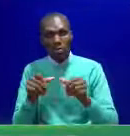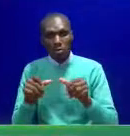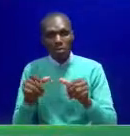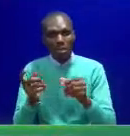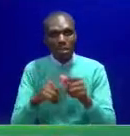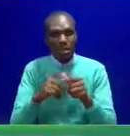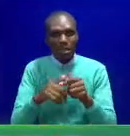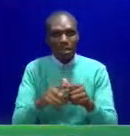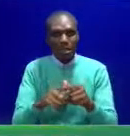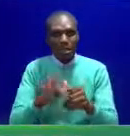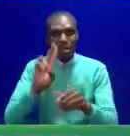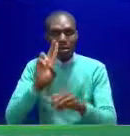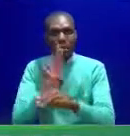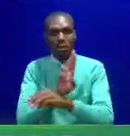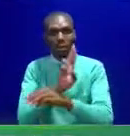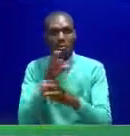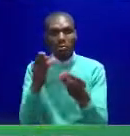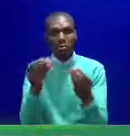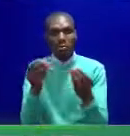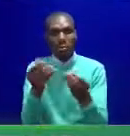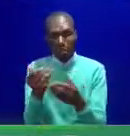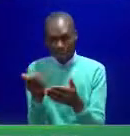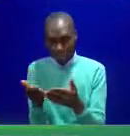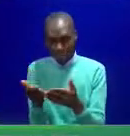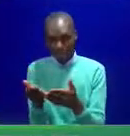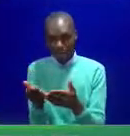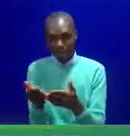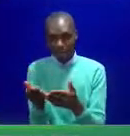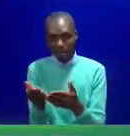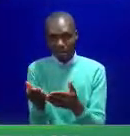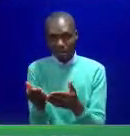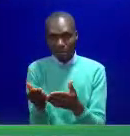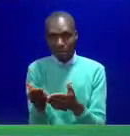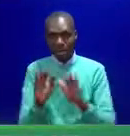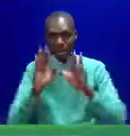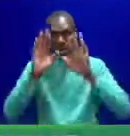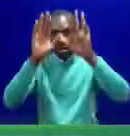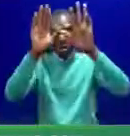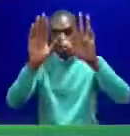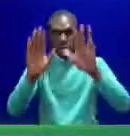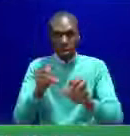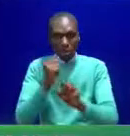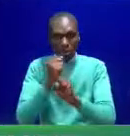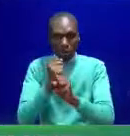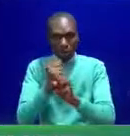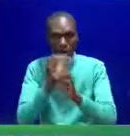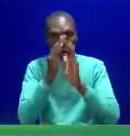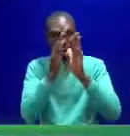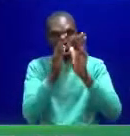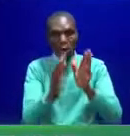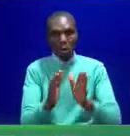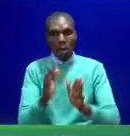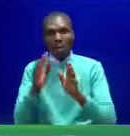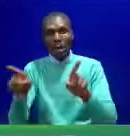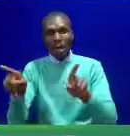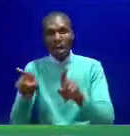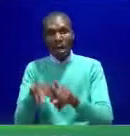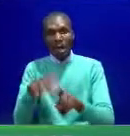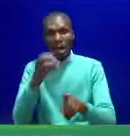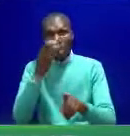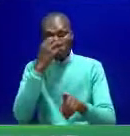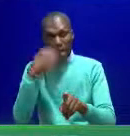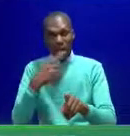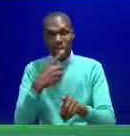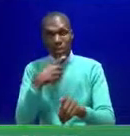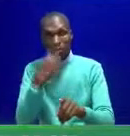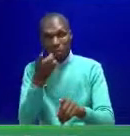ubotumeki wechibesa. Sensitive and important projects, programs that the new president has mentioned, including the Hustler